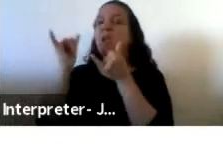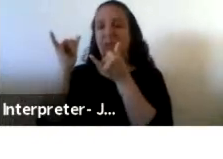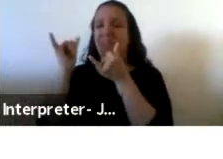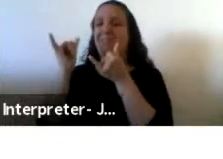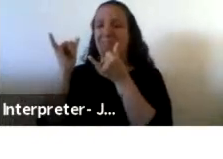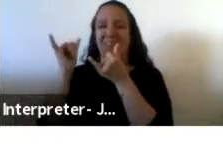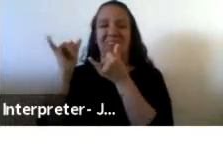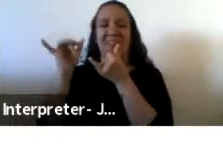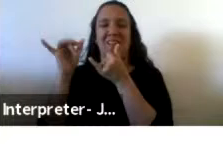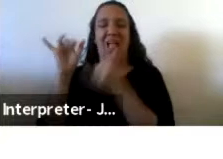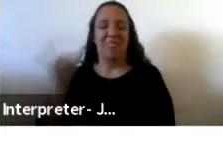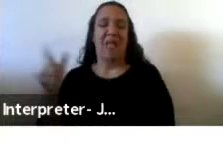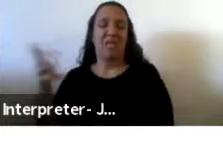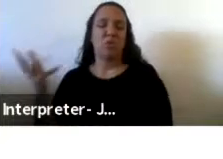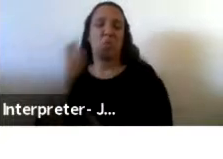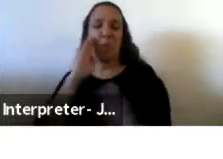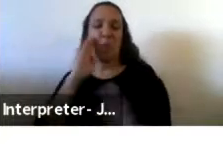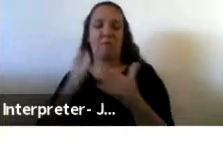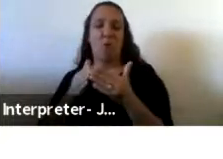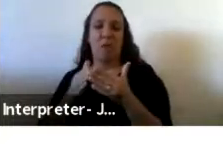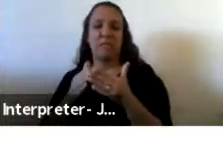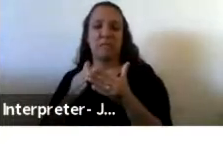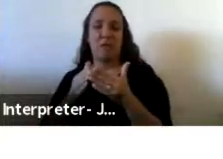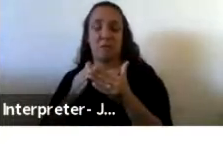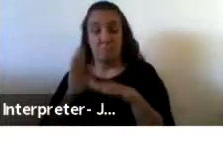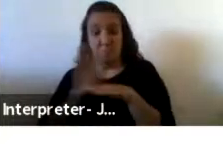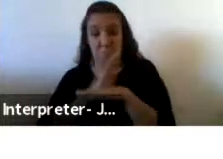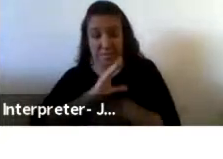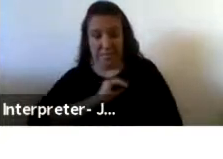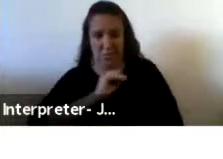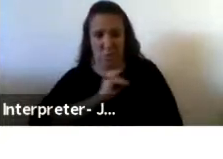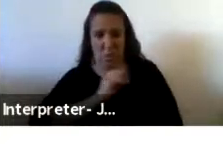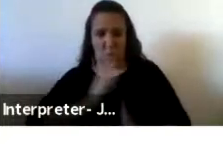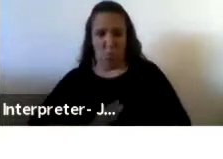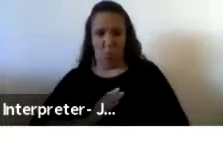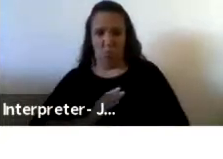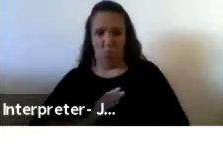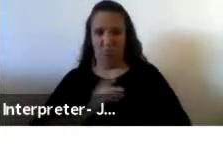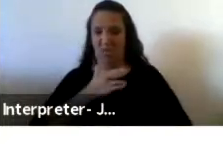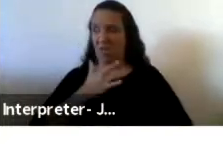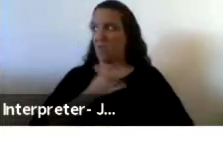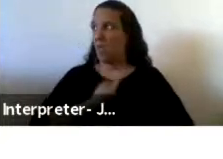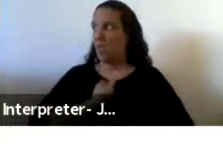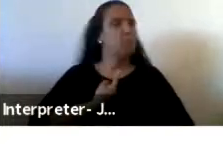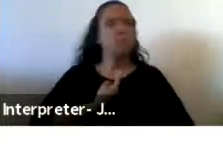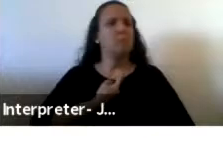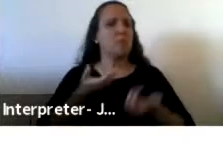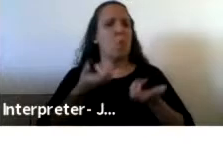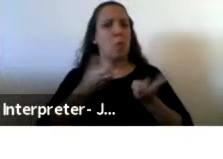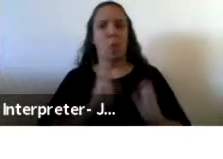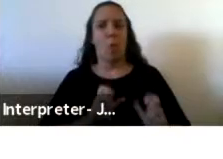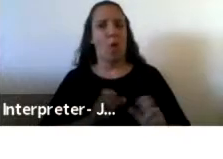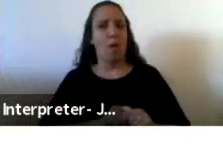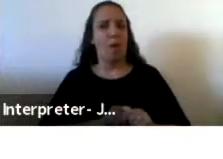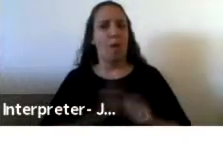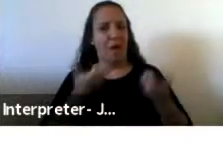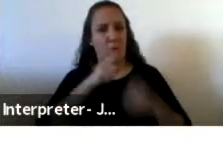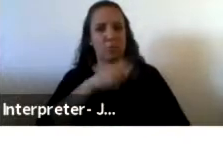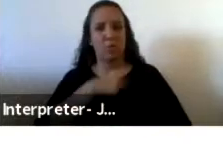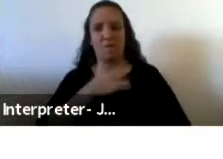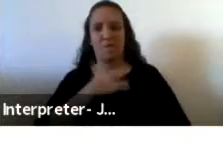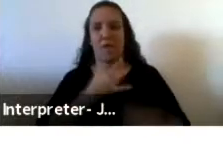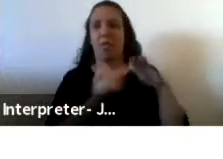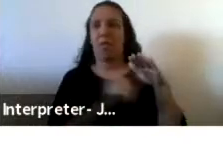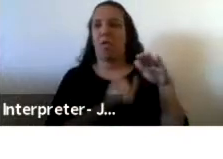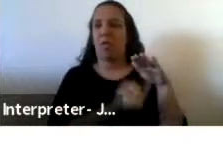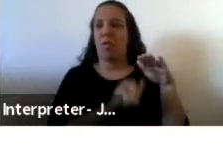the main things we want to make sure that as business owners, that you don't feel like you're alone, that you don't feel isolated, but that you actually